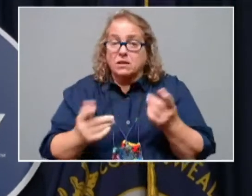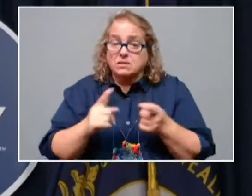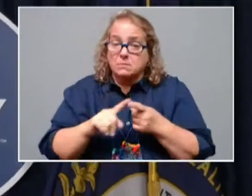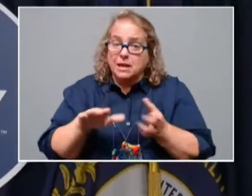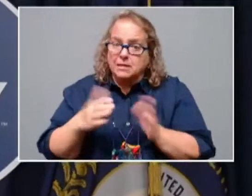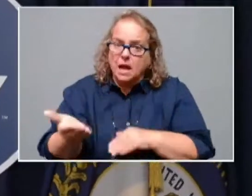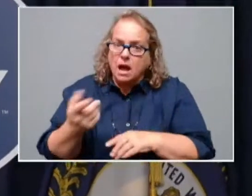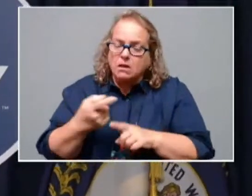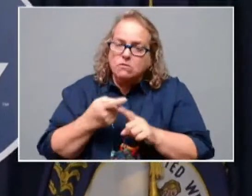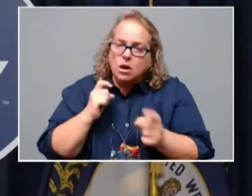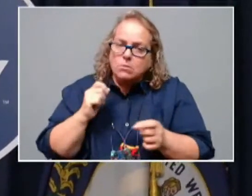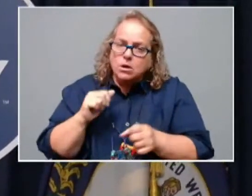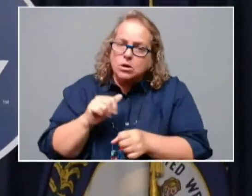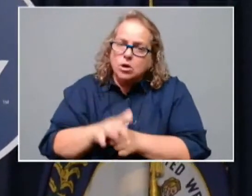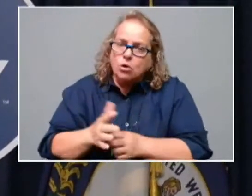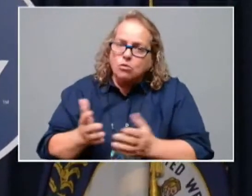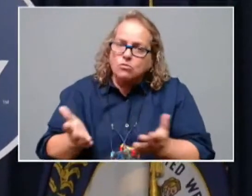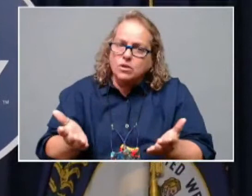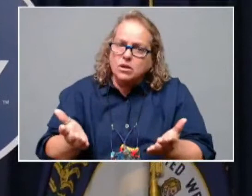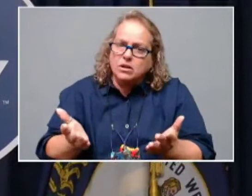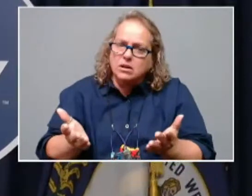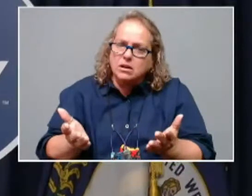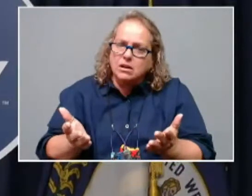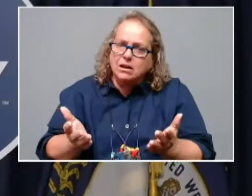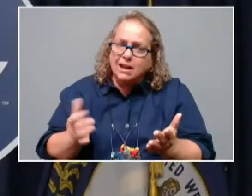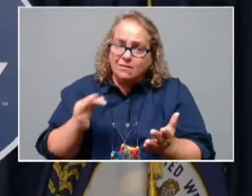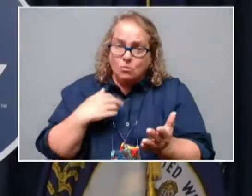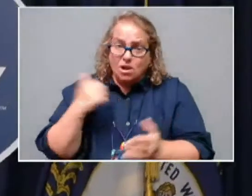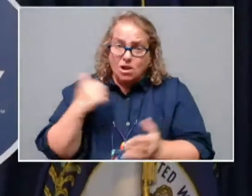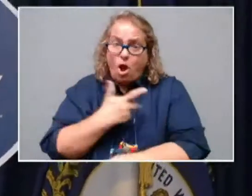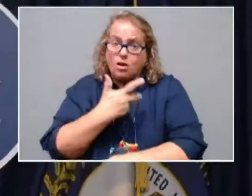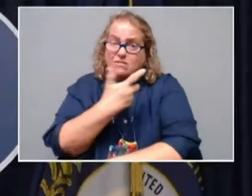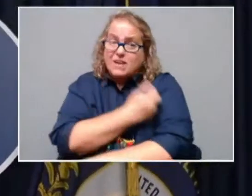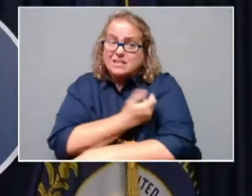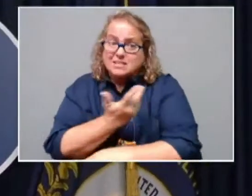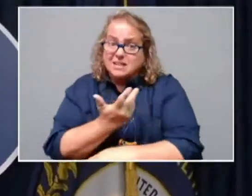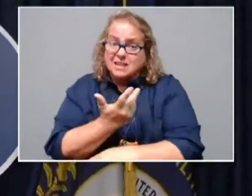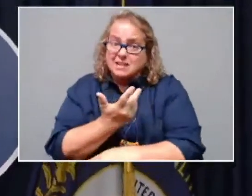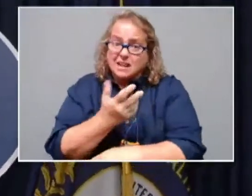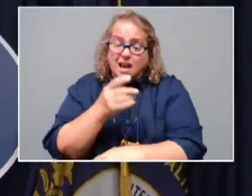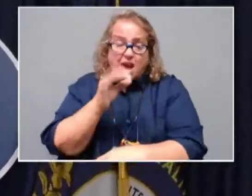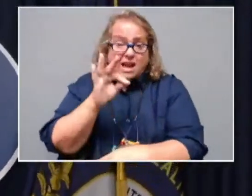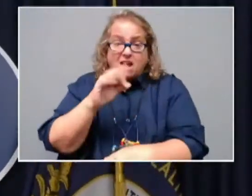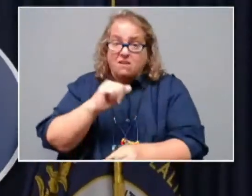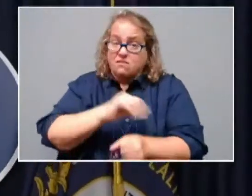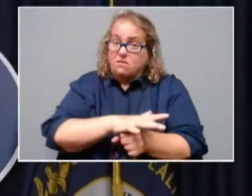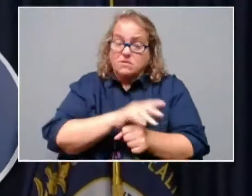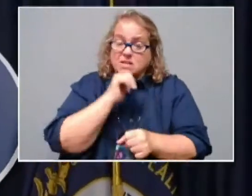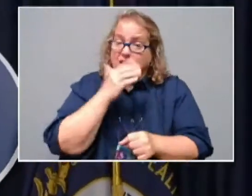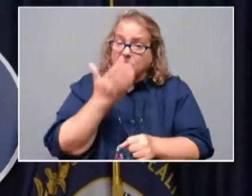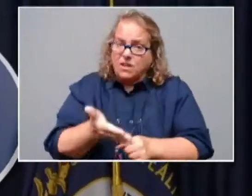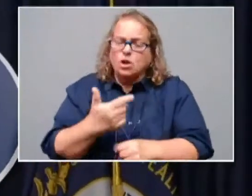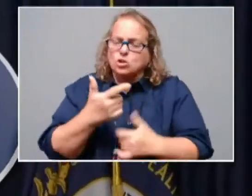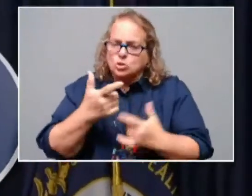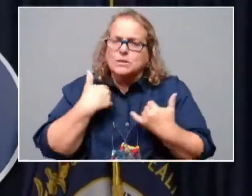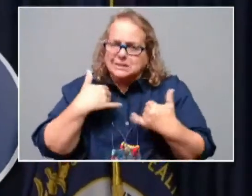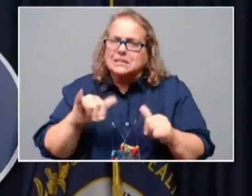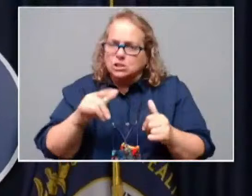gotten vaccinated and thus the Delta variant couldn't be here, she'd still be here. So let's continue to do the right things.